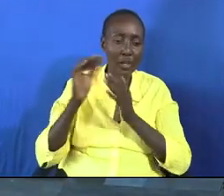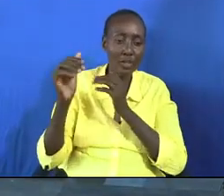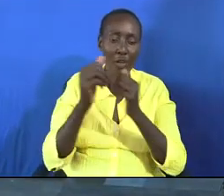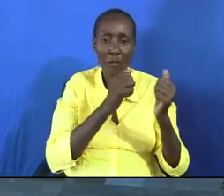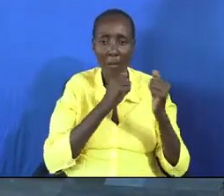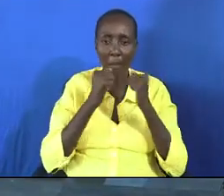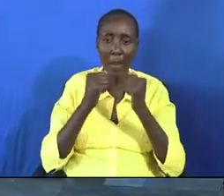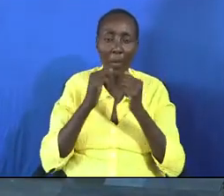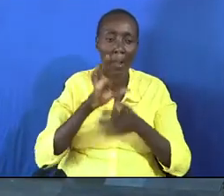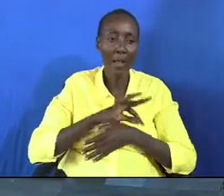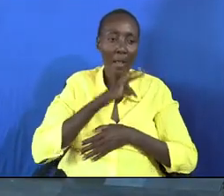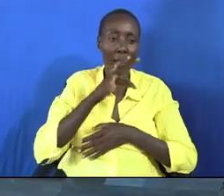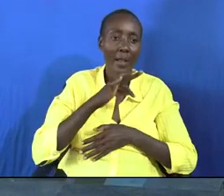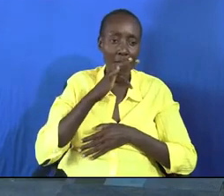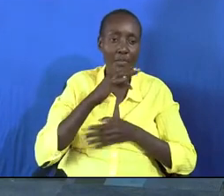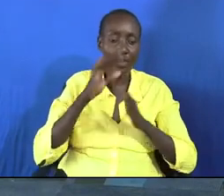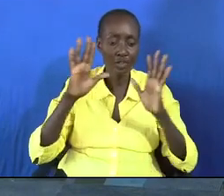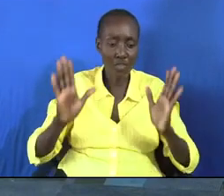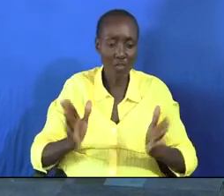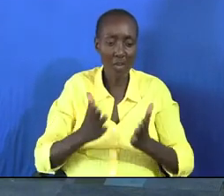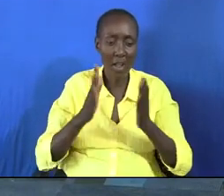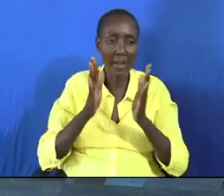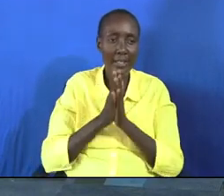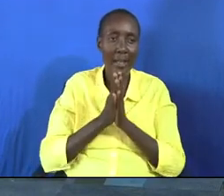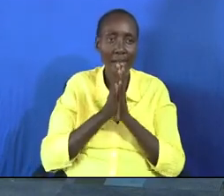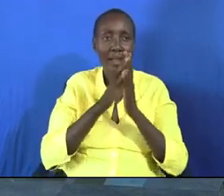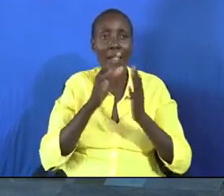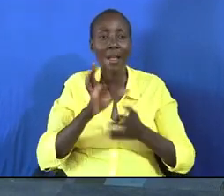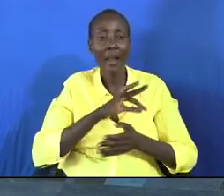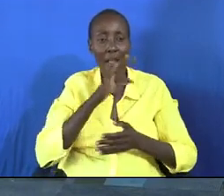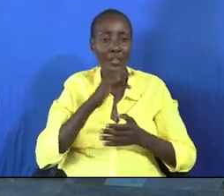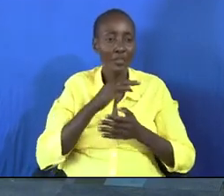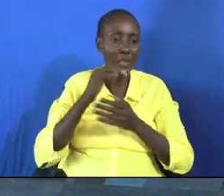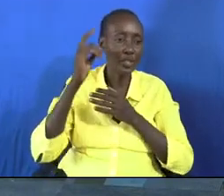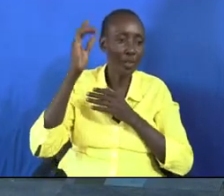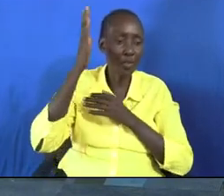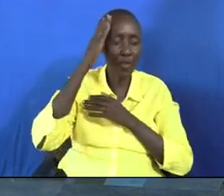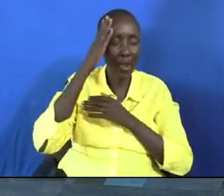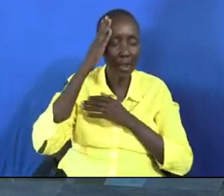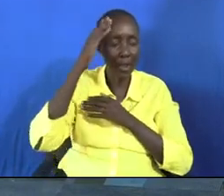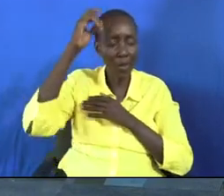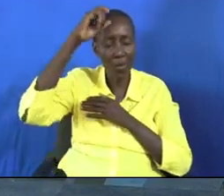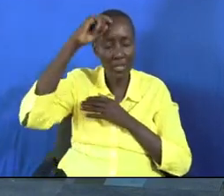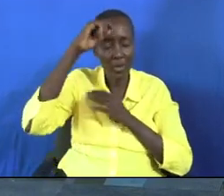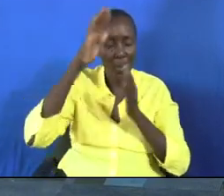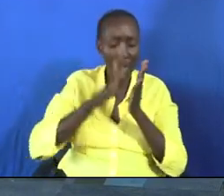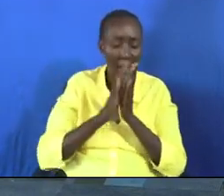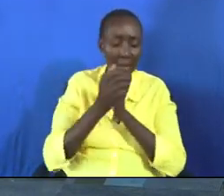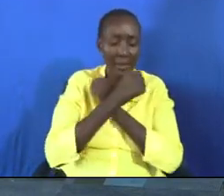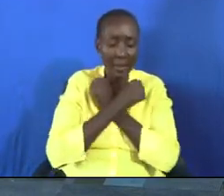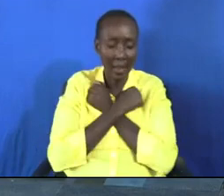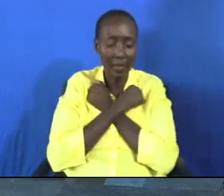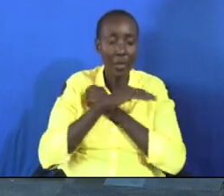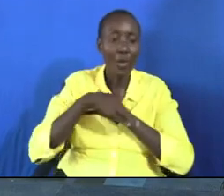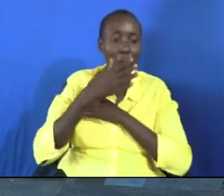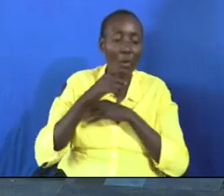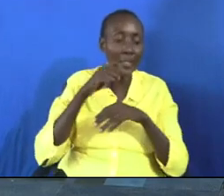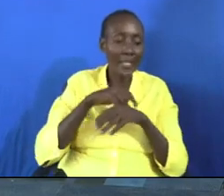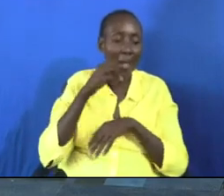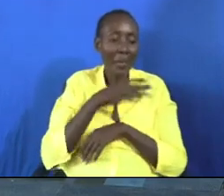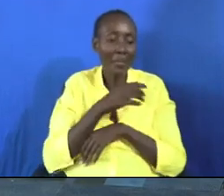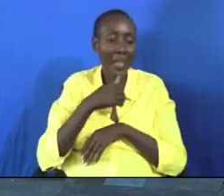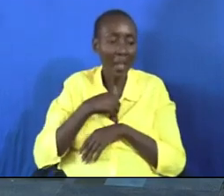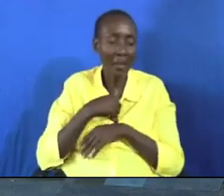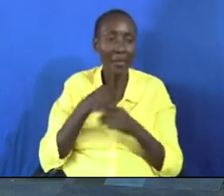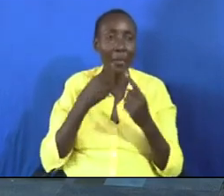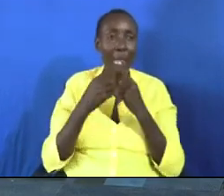power, a spirit of courage, a spirit of sound mind and love." Anytime you're scared, I